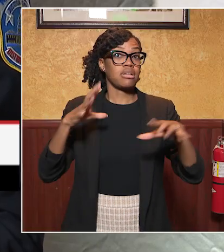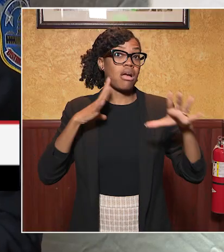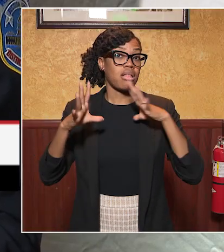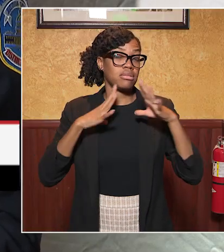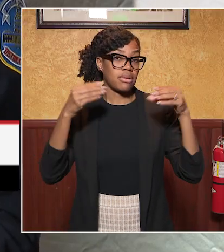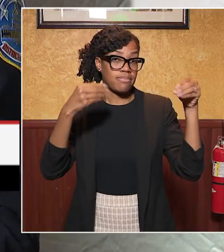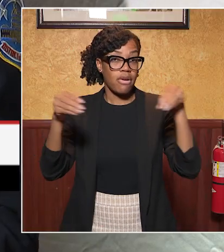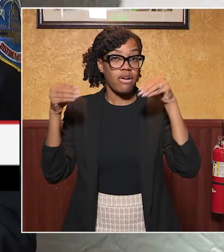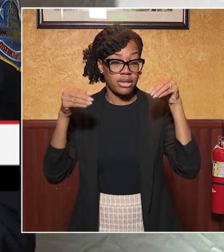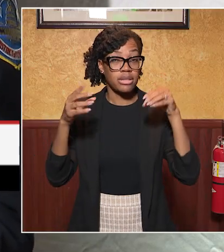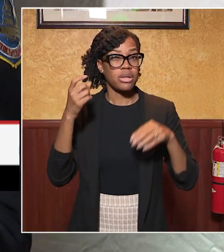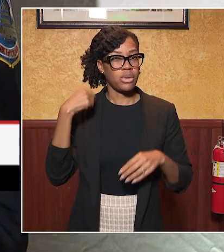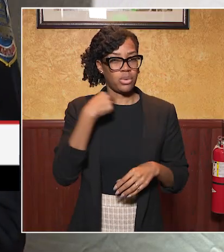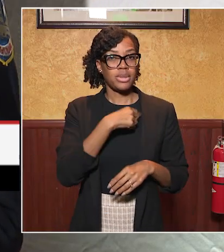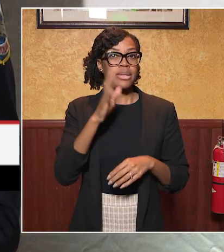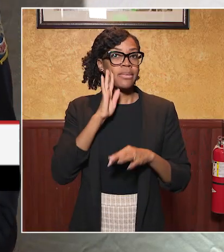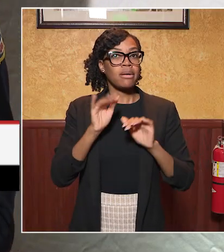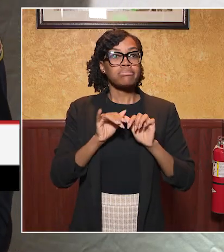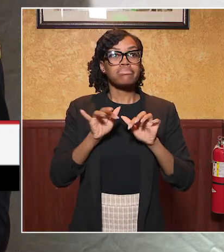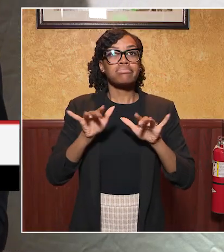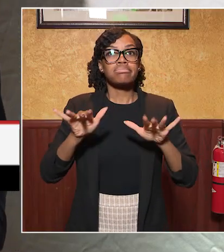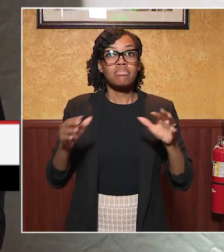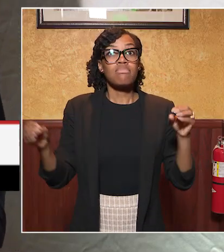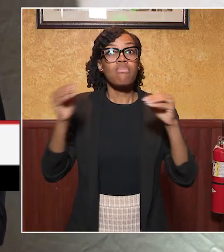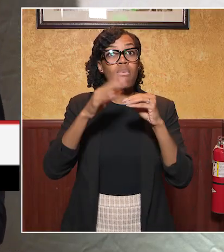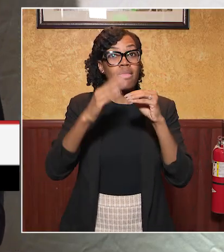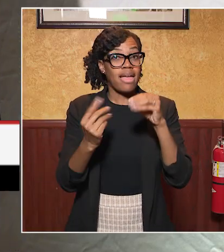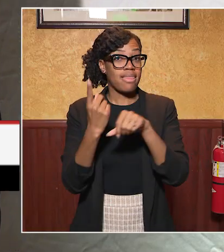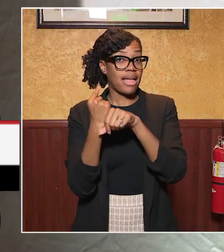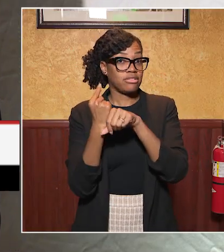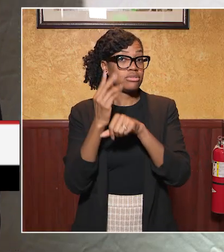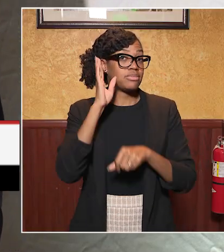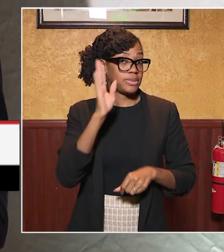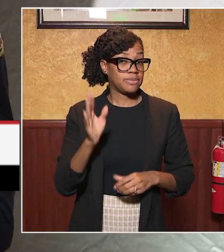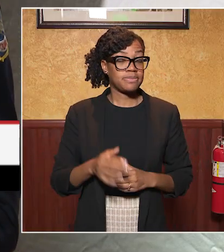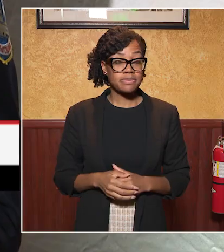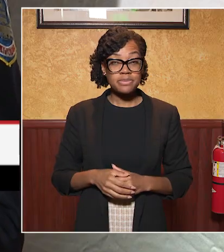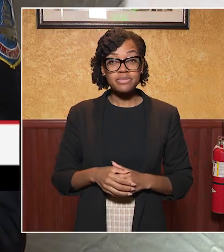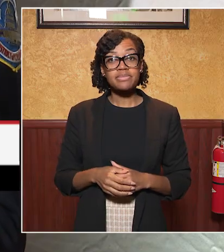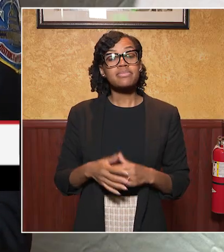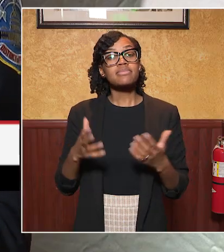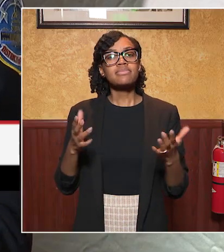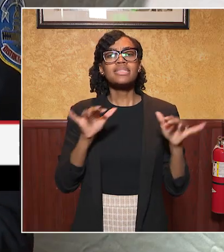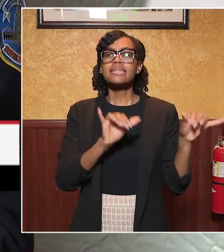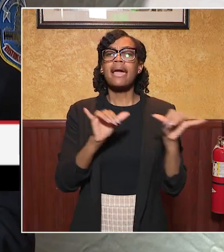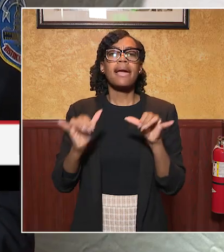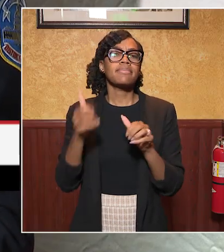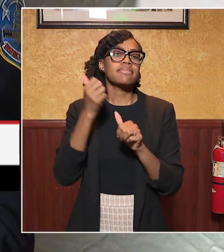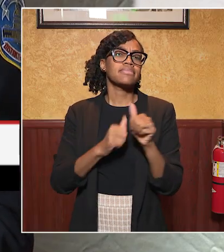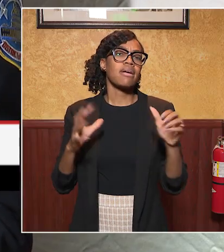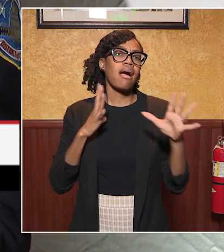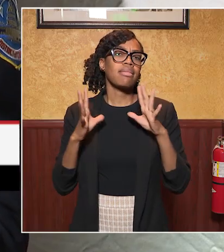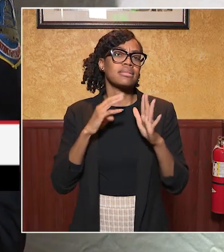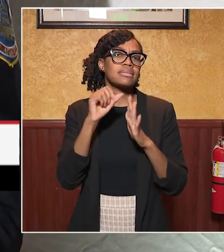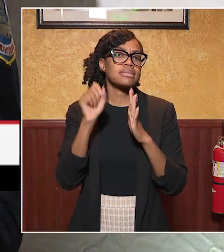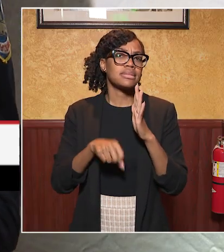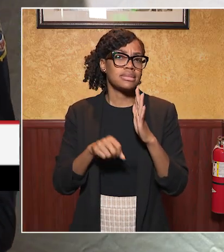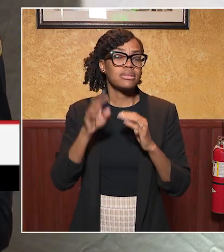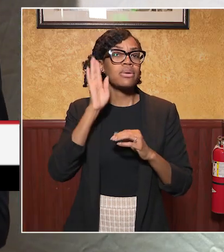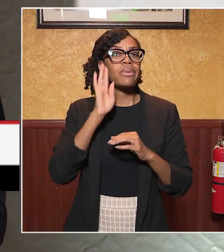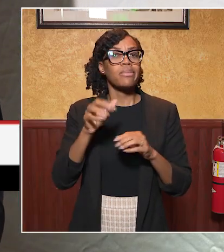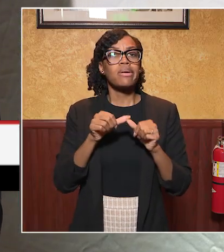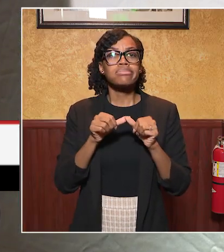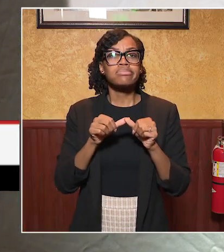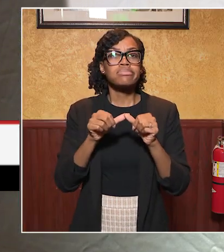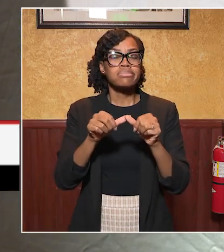increase our footprint even greater than what we had last year. As we do each holiday season, we will redeploy our recruit officers who are